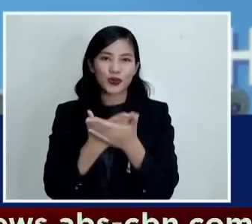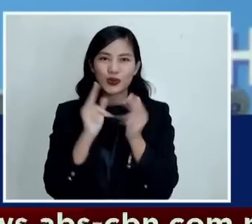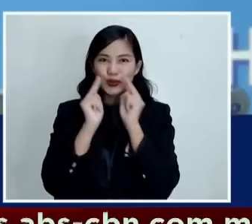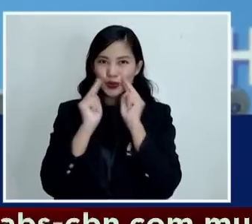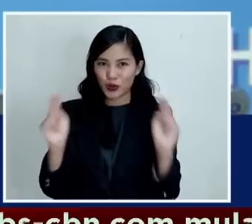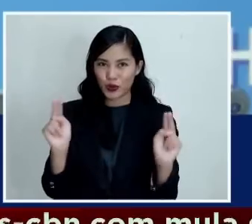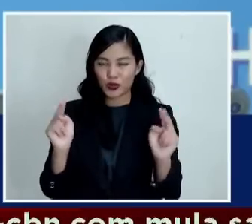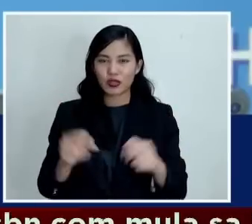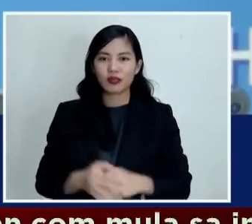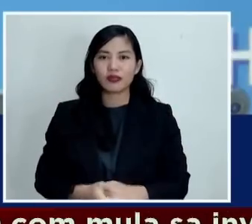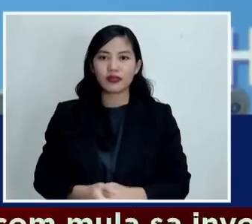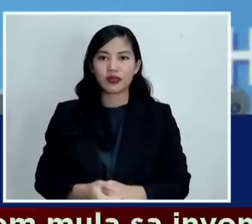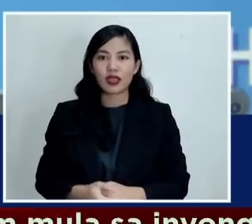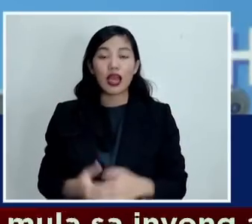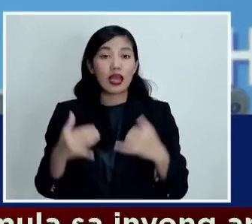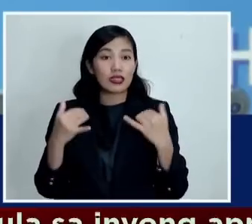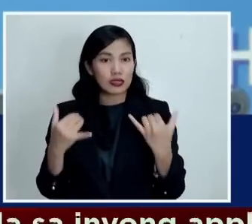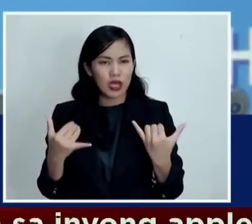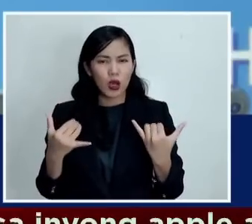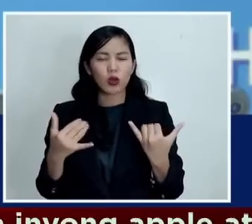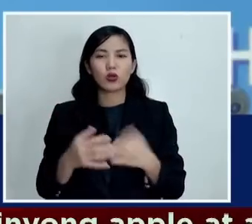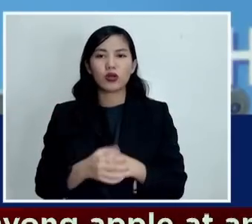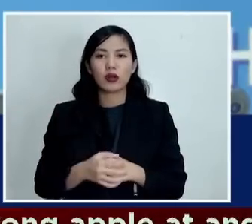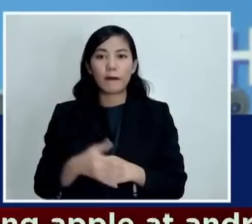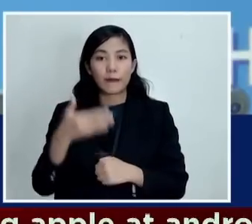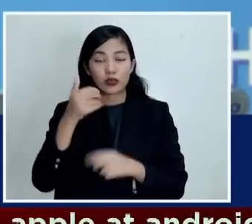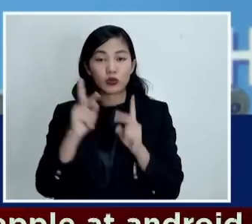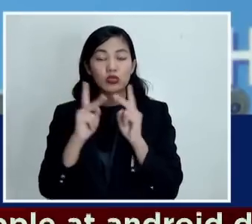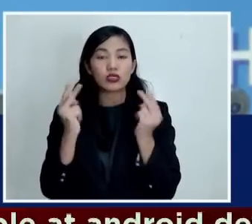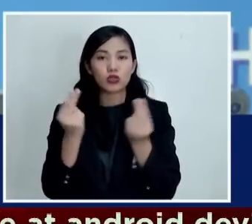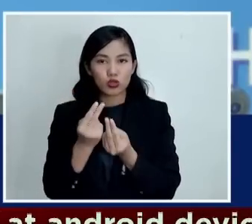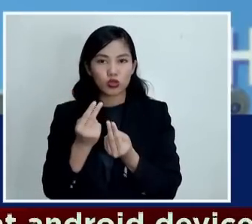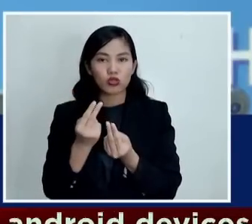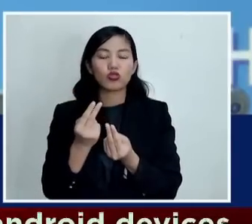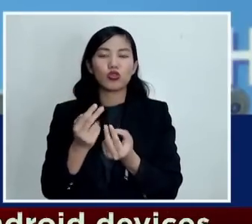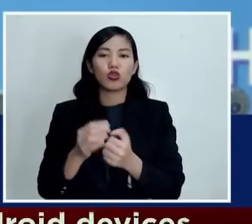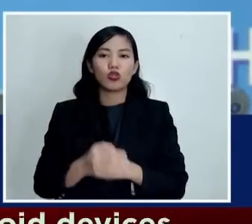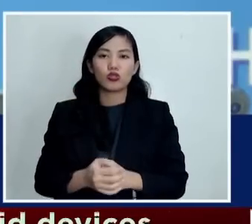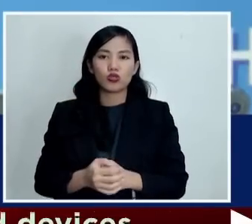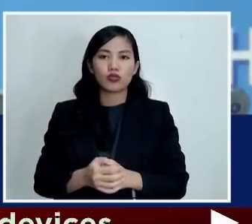have never been in a better position to end the pandemic.